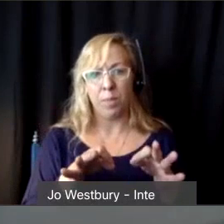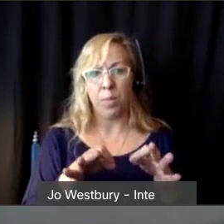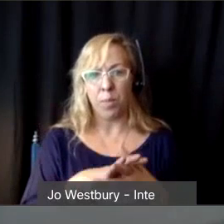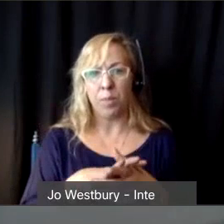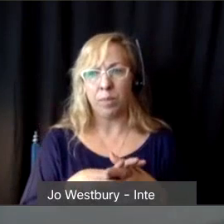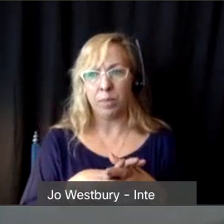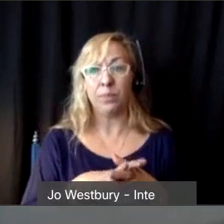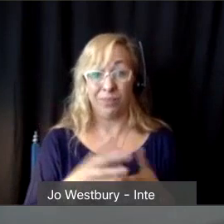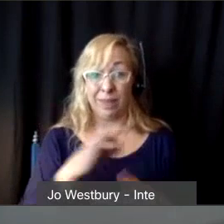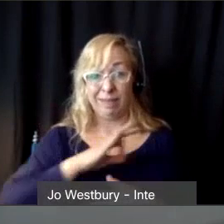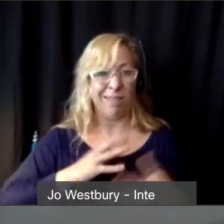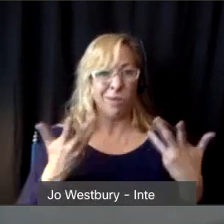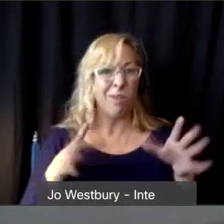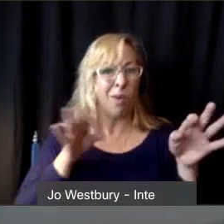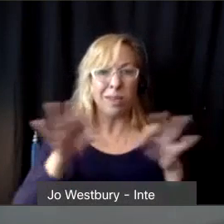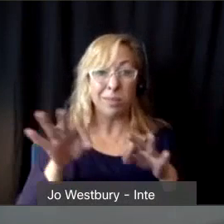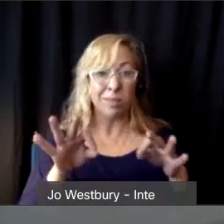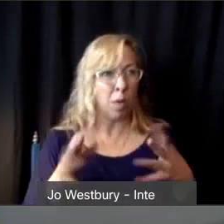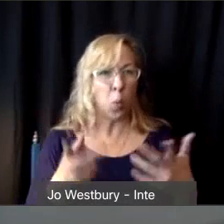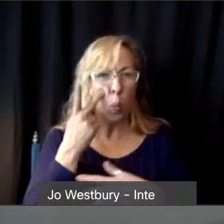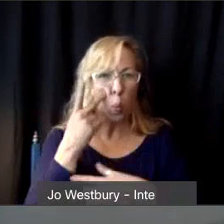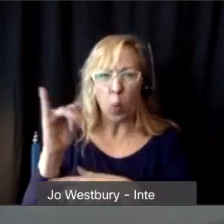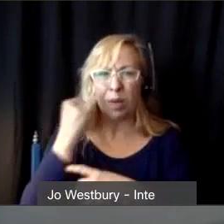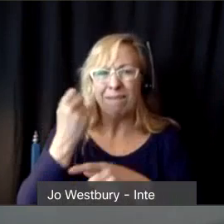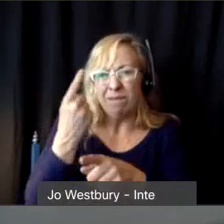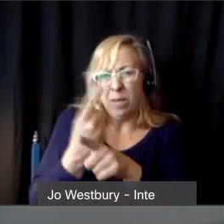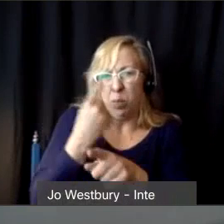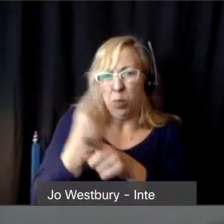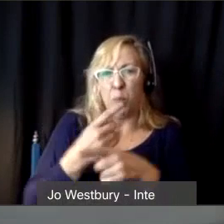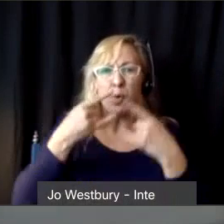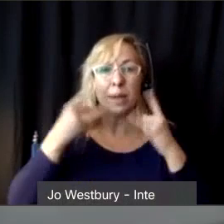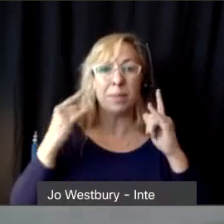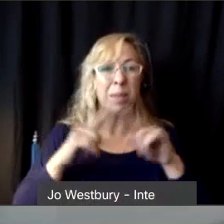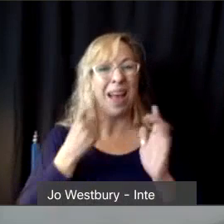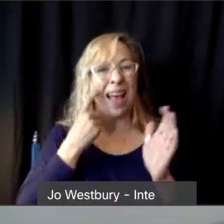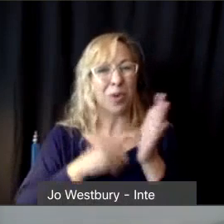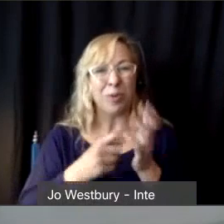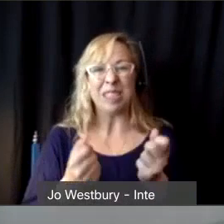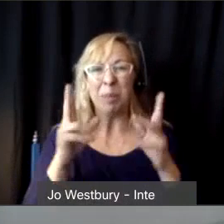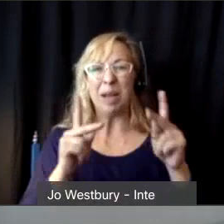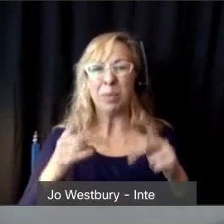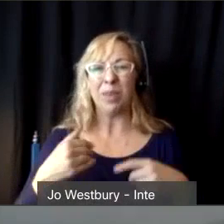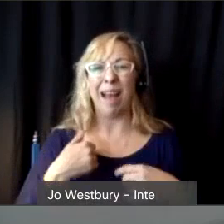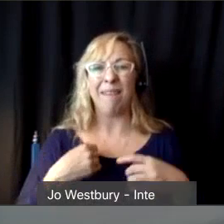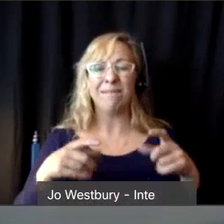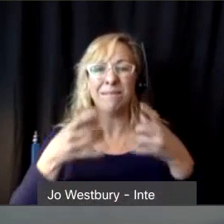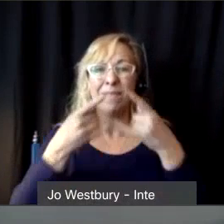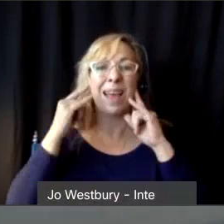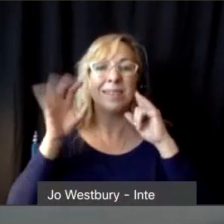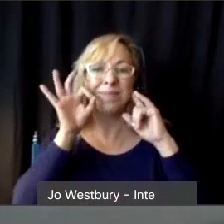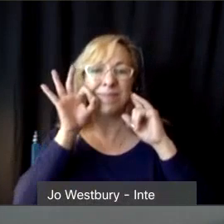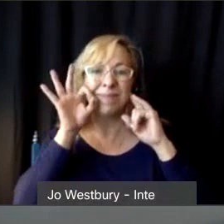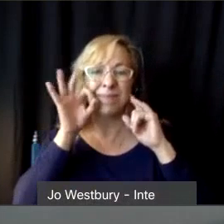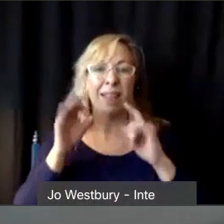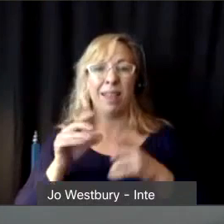for provider staff about what that means, but I see a lot of people with face coverings that have this this valve on the